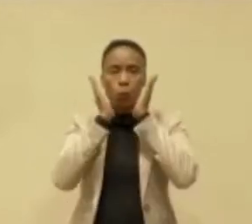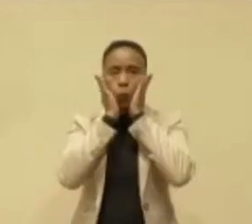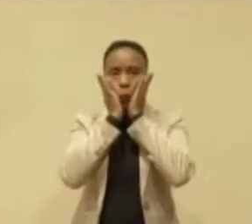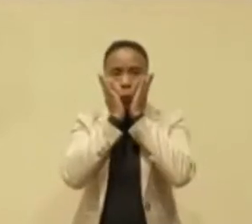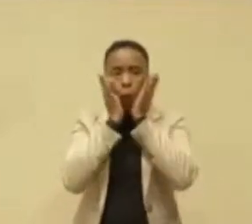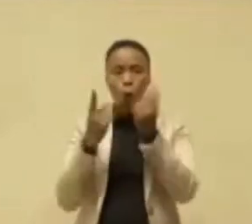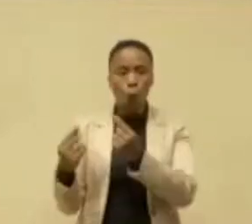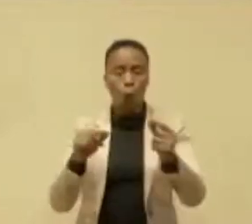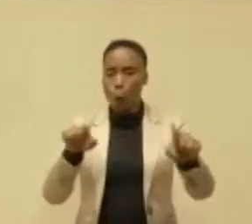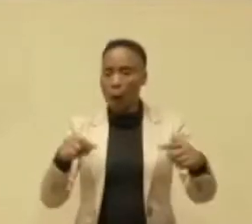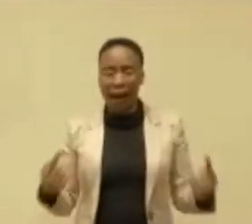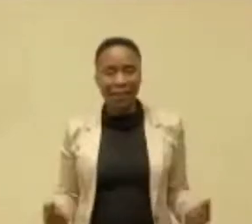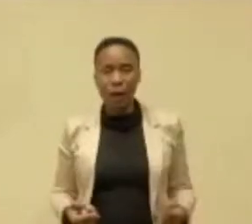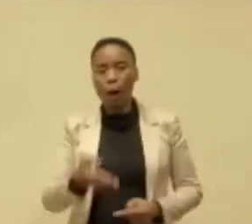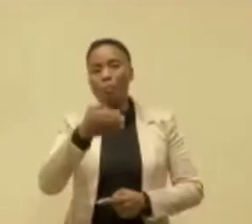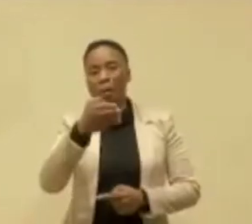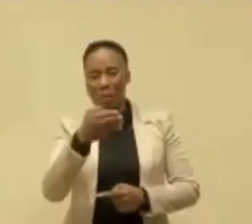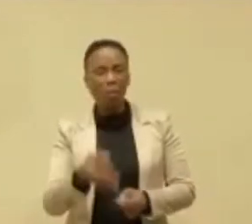you get